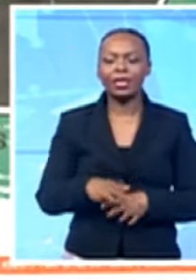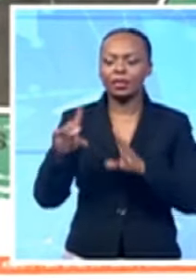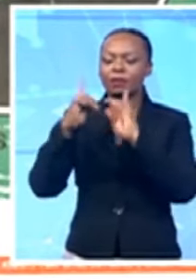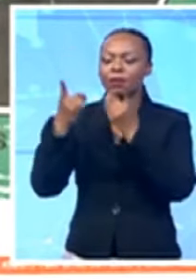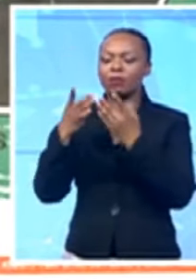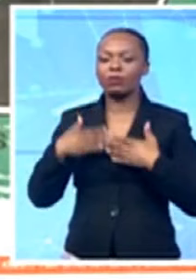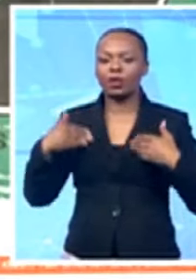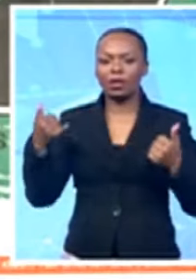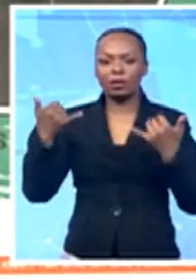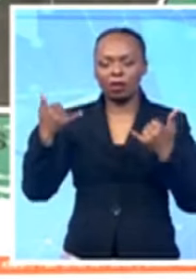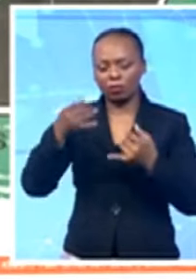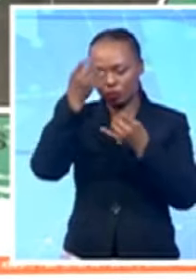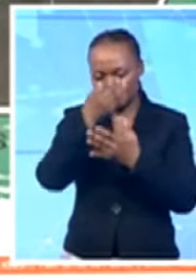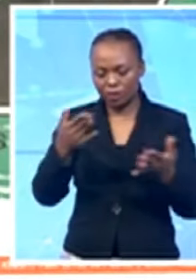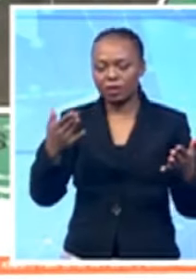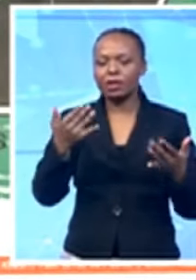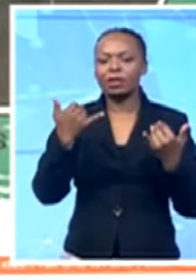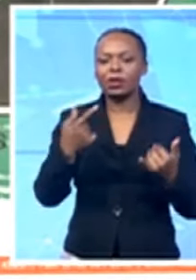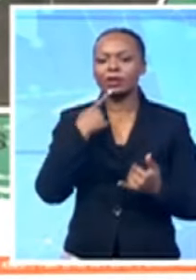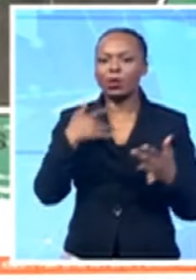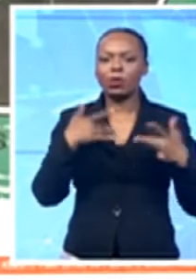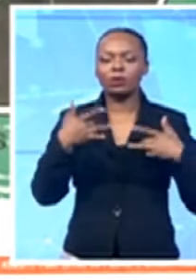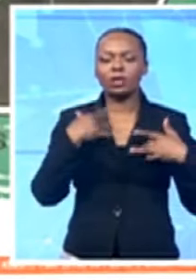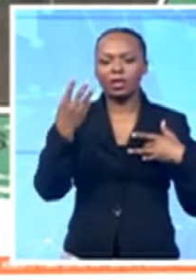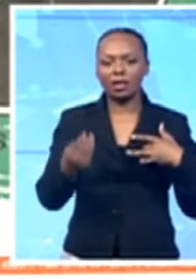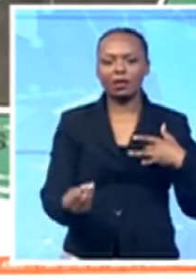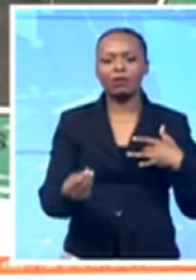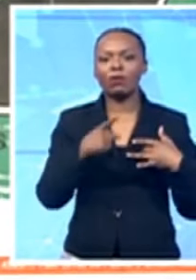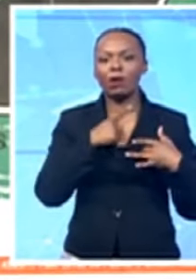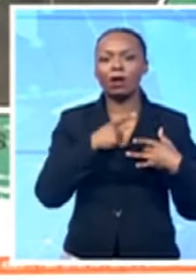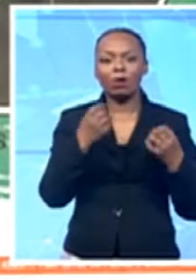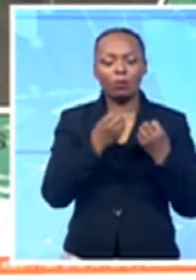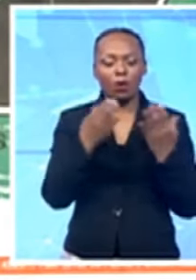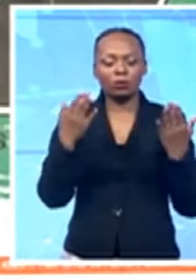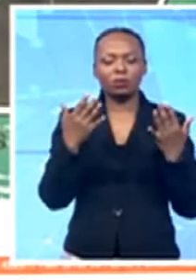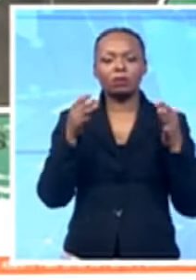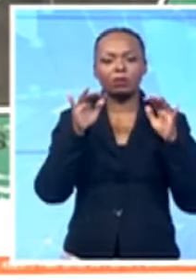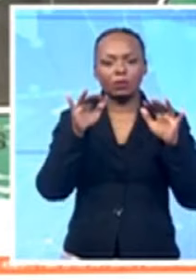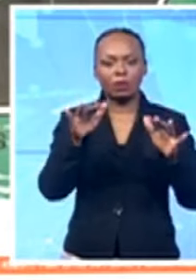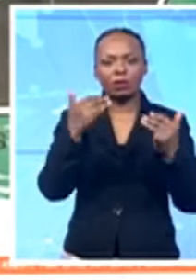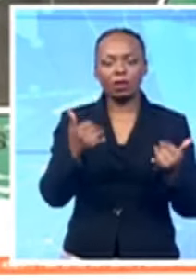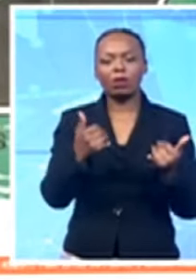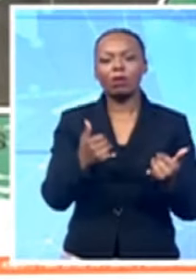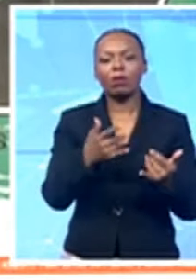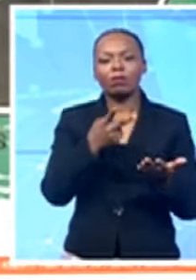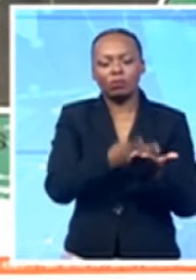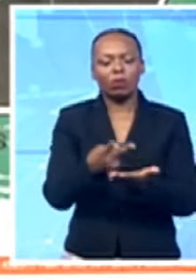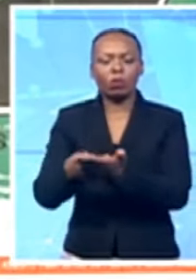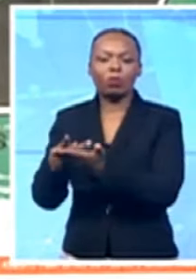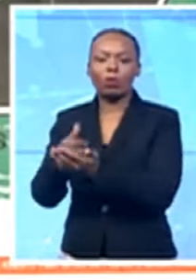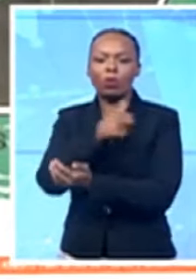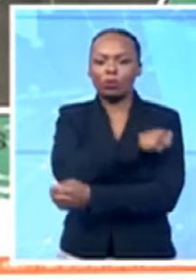quite a concern for the province, seeing as how our bed facilities and availability for hospitalization will grow